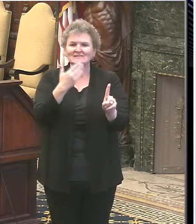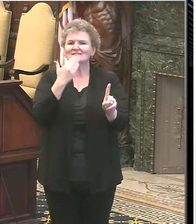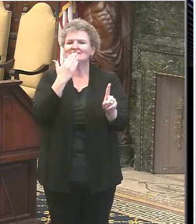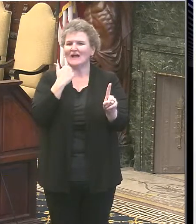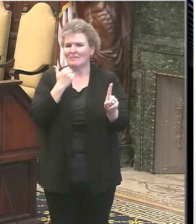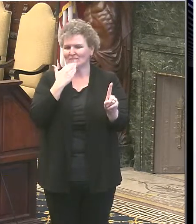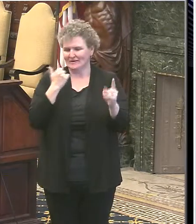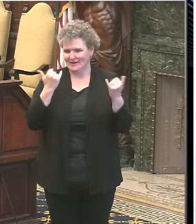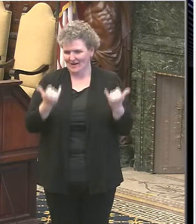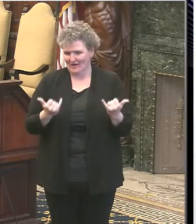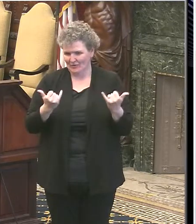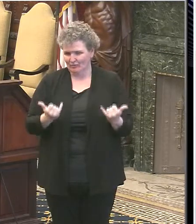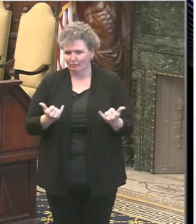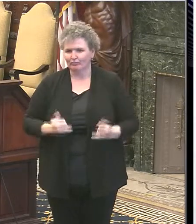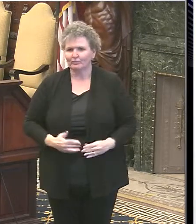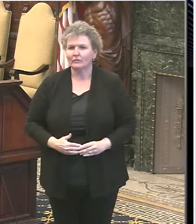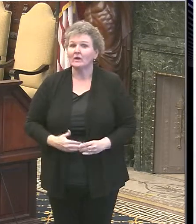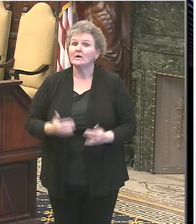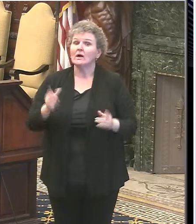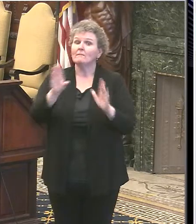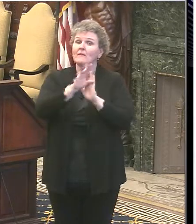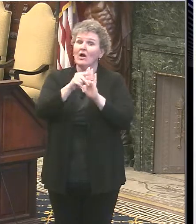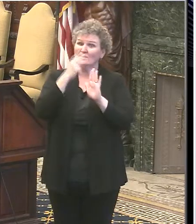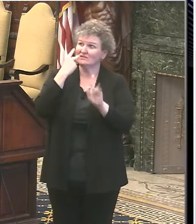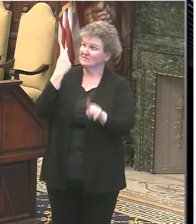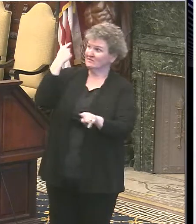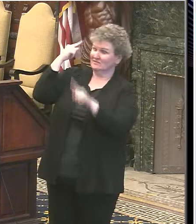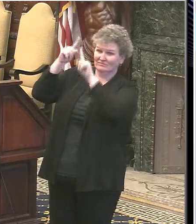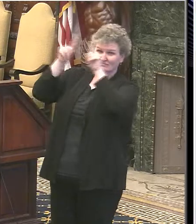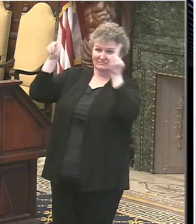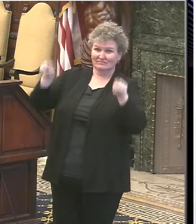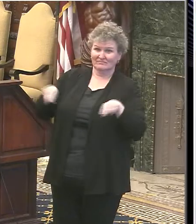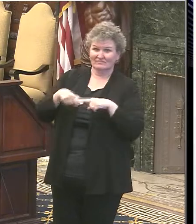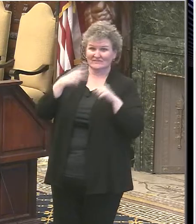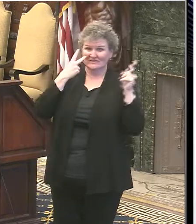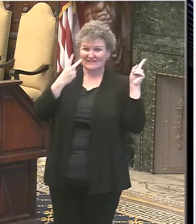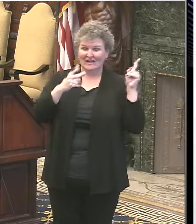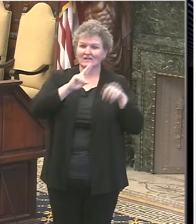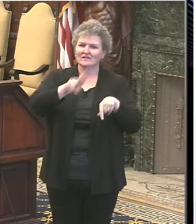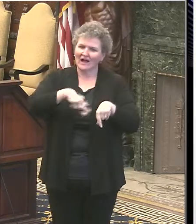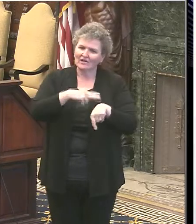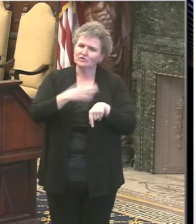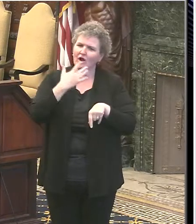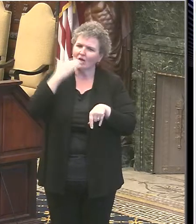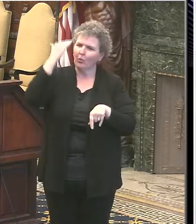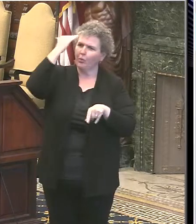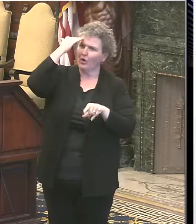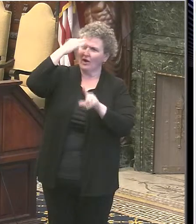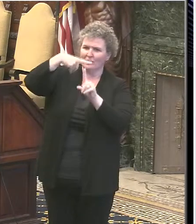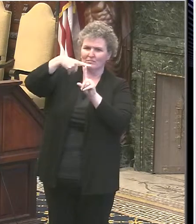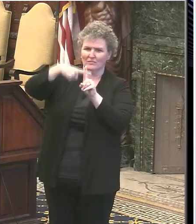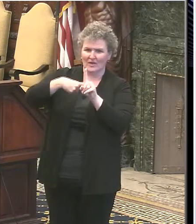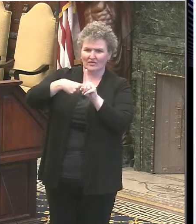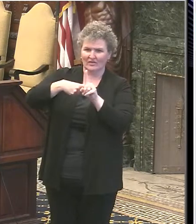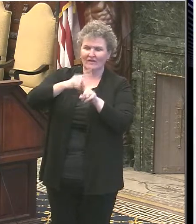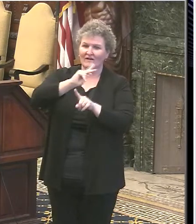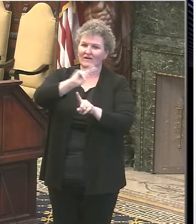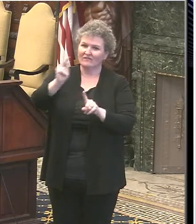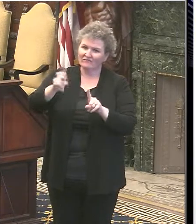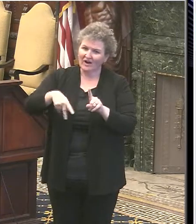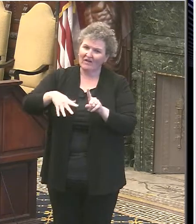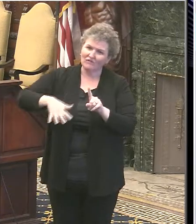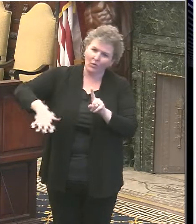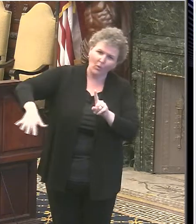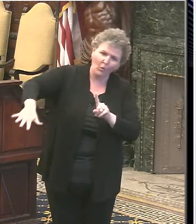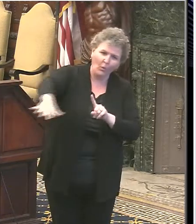This colorful background behind me is a reminder that November is National Diabetes Awareness Month. In Philadelphia, nationally, we're seeing higher